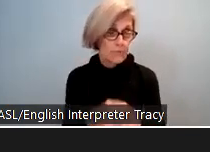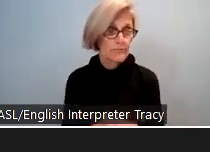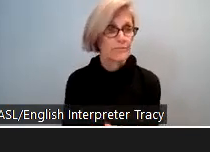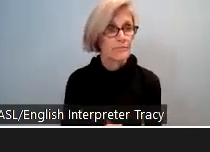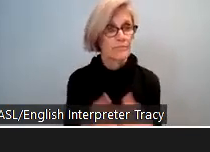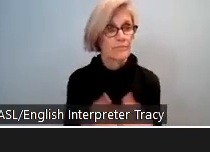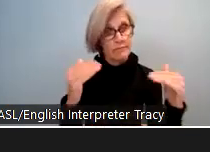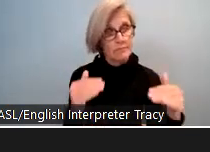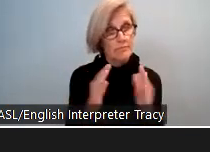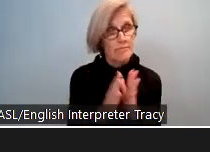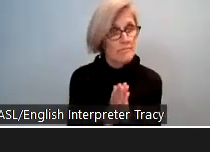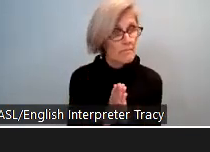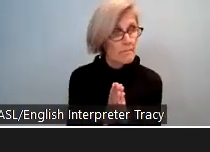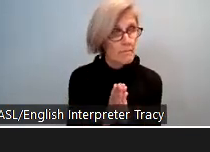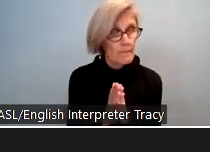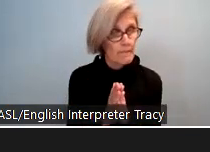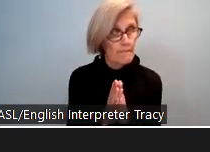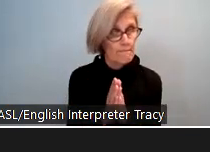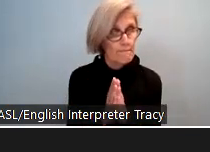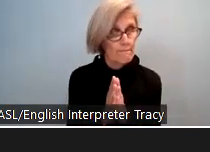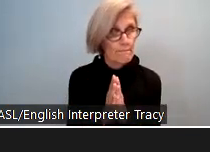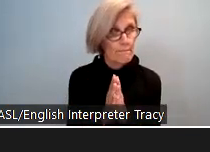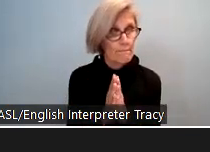Next slide, please.